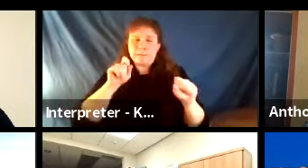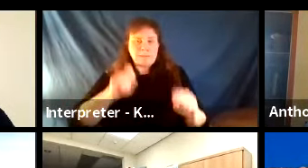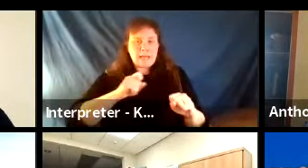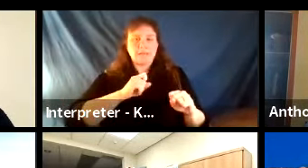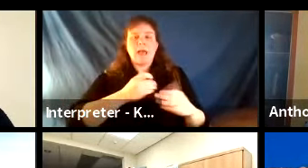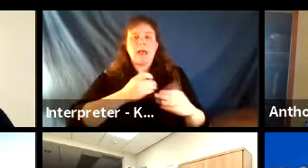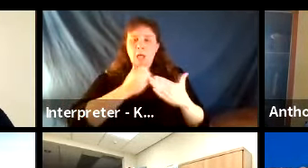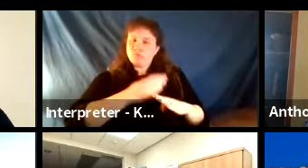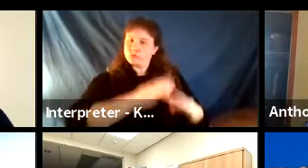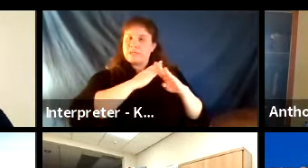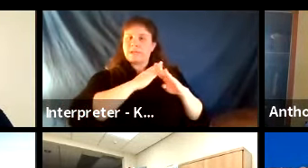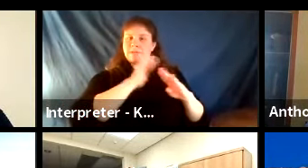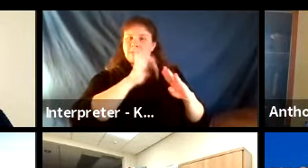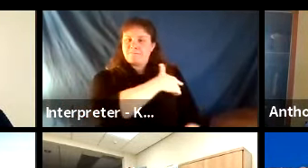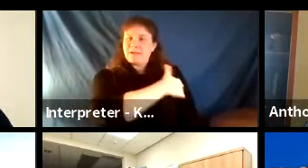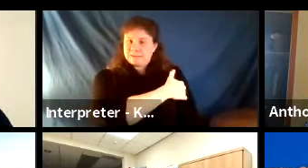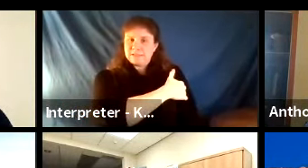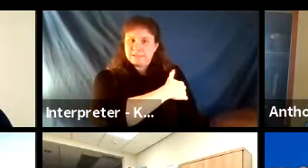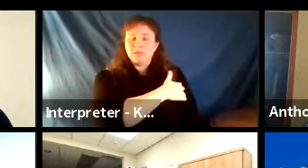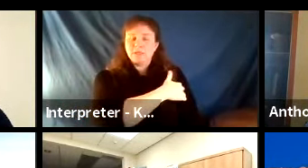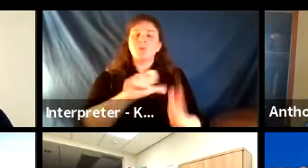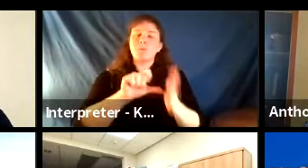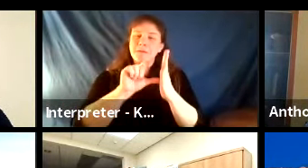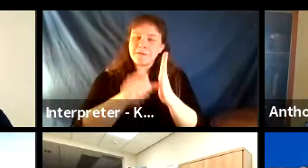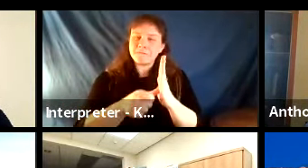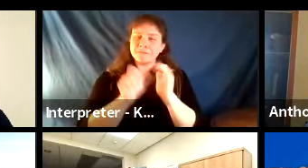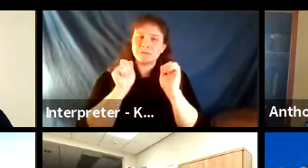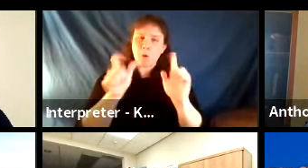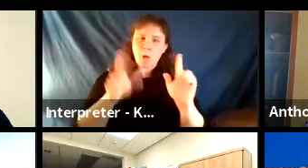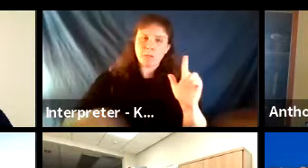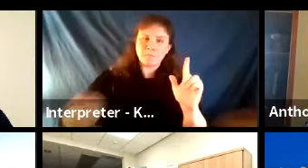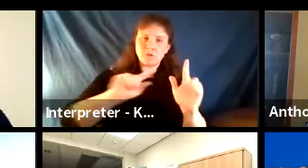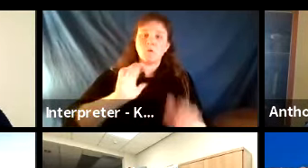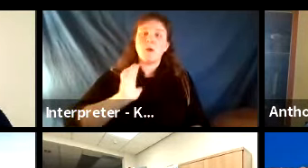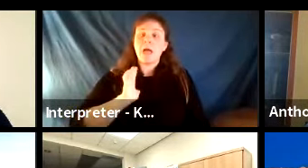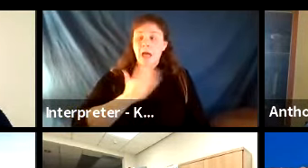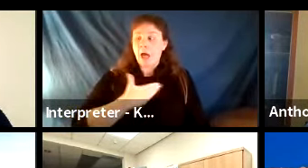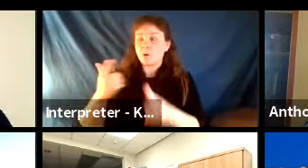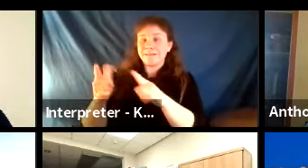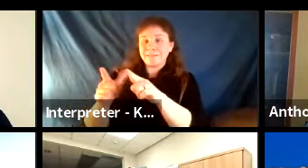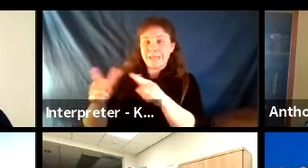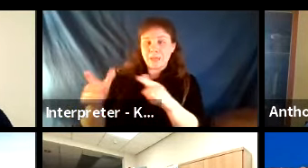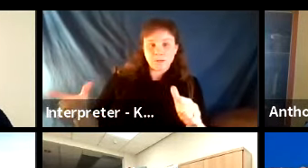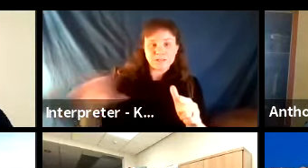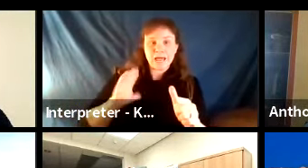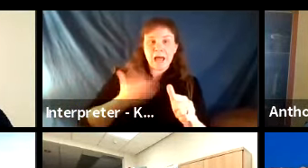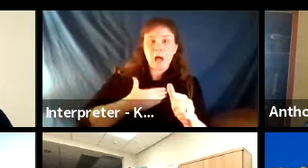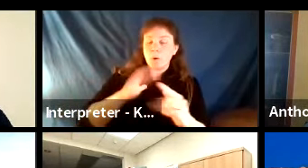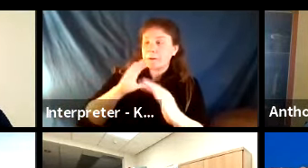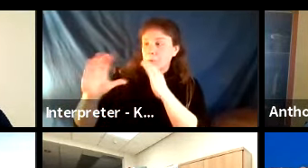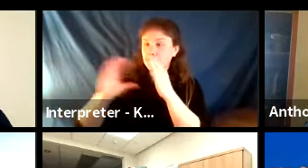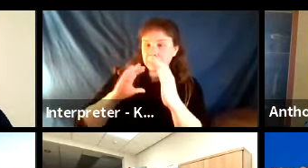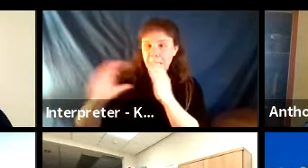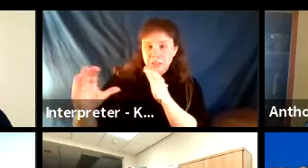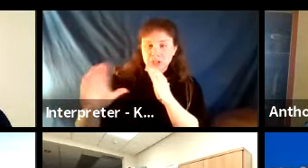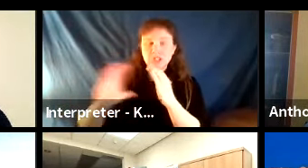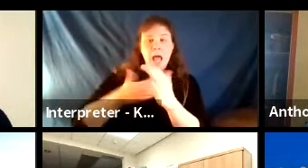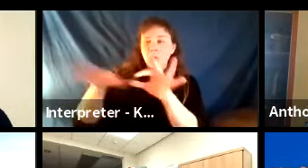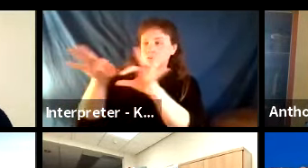emphasize to everyone on this call how powerful our language, our communication, our